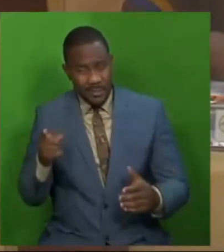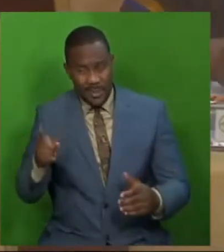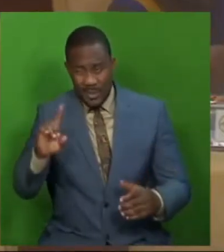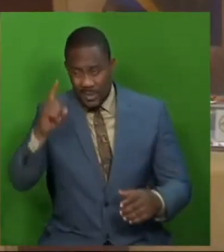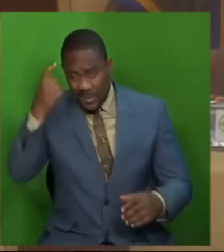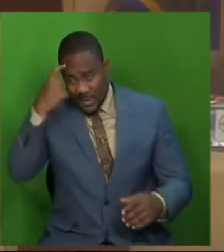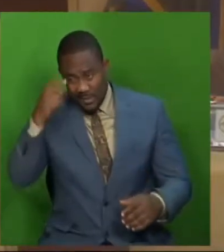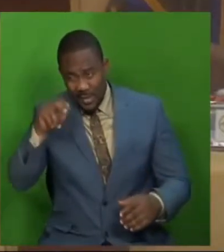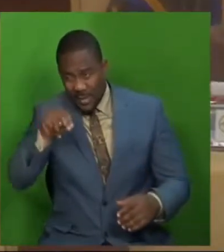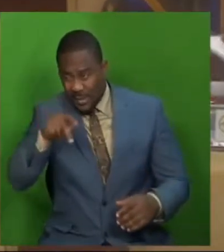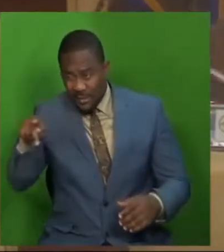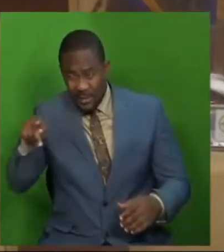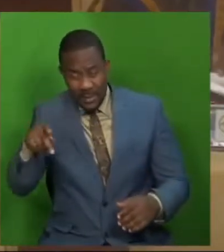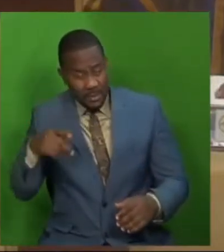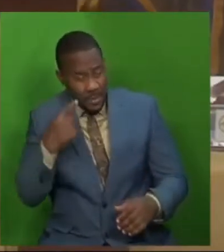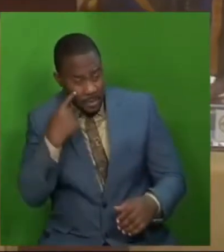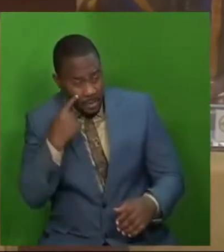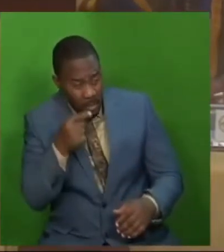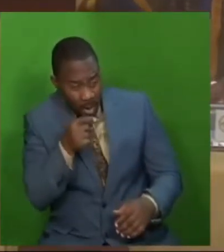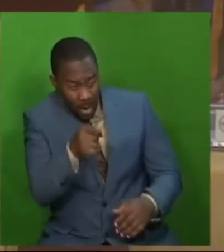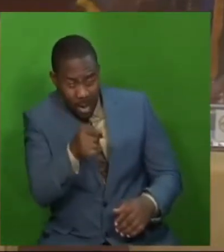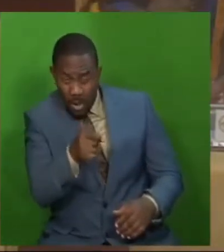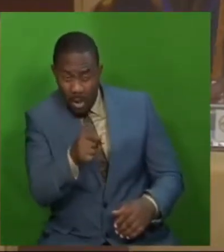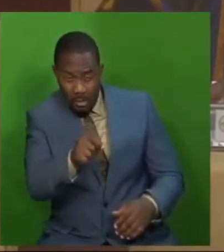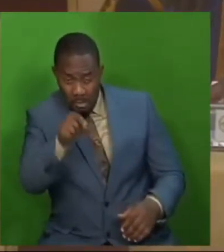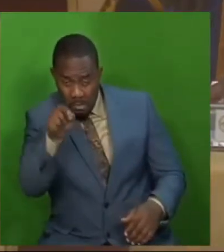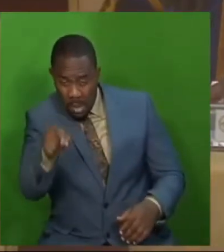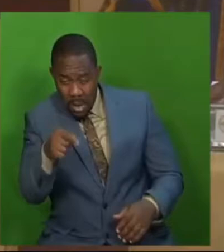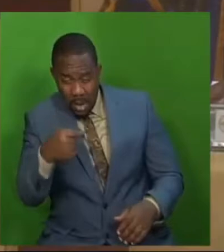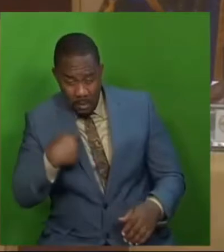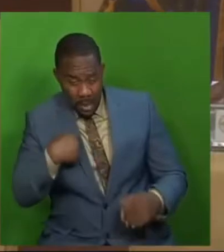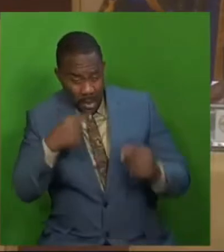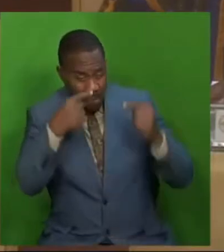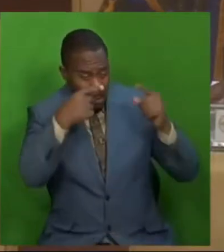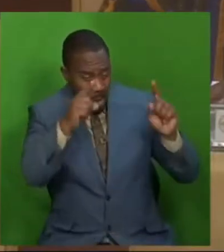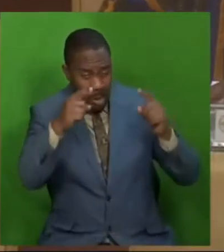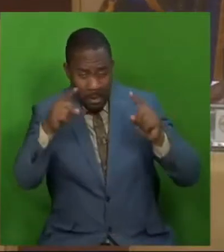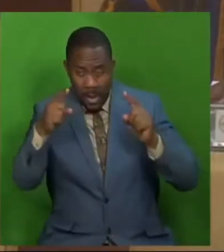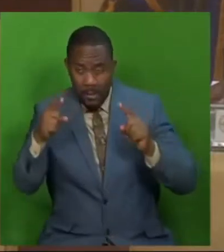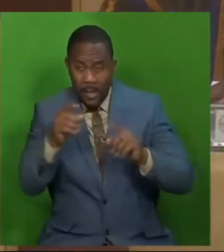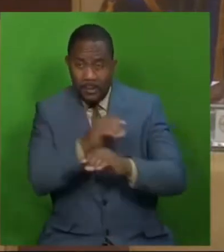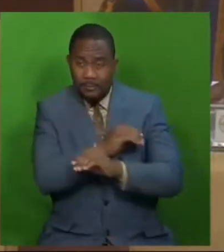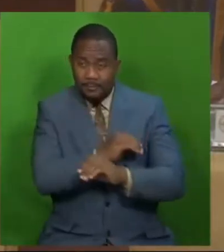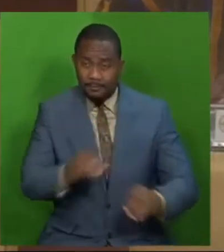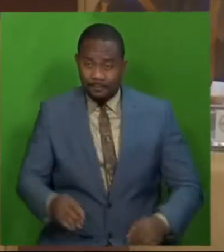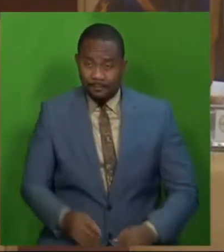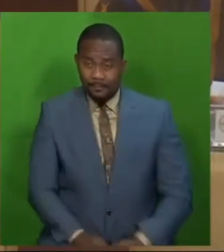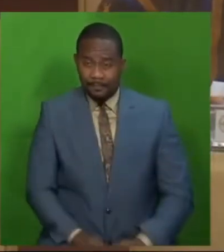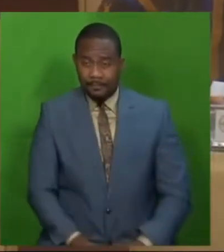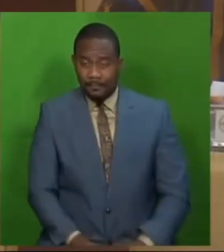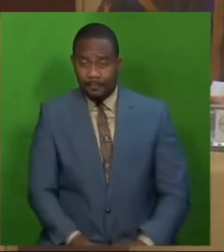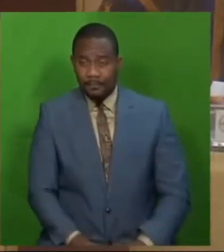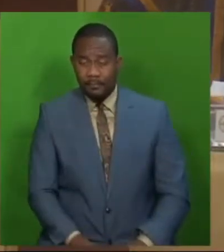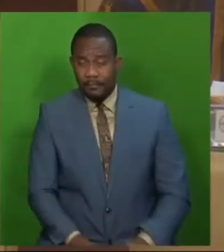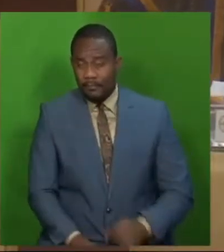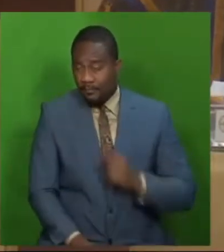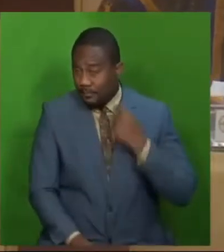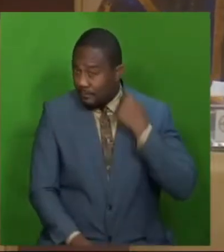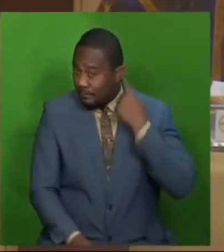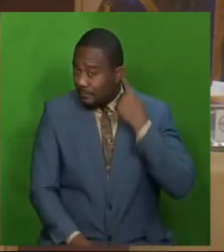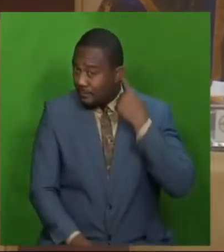the borrowings they have made on behalf of Ghanaians. Mr. Speaker, I decided to do